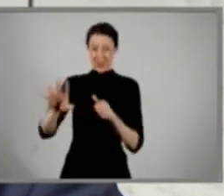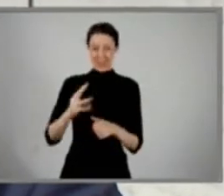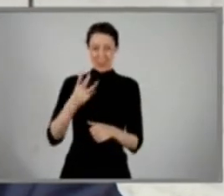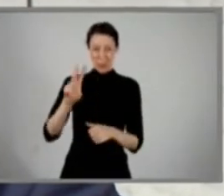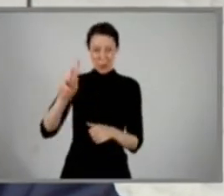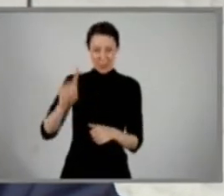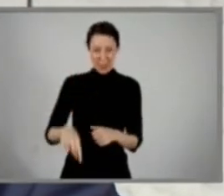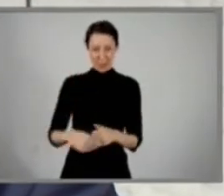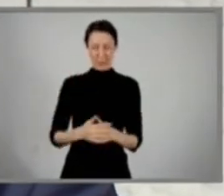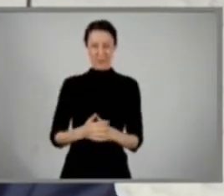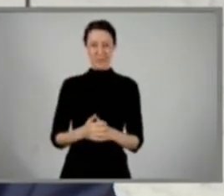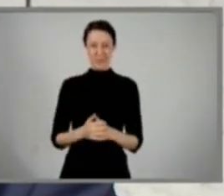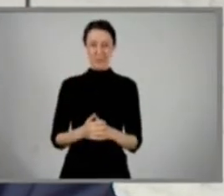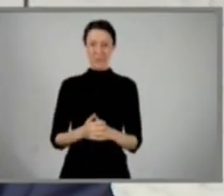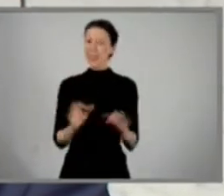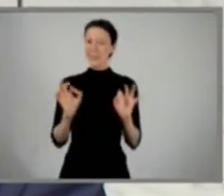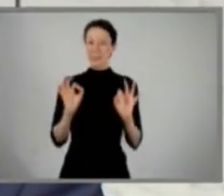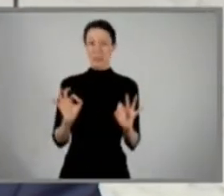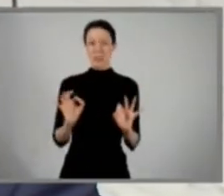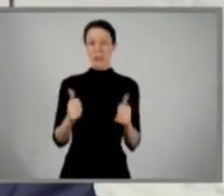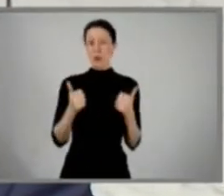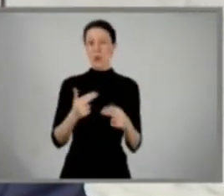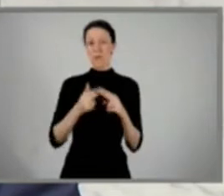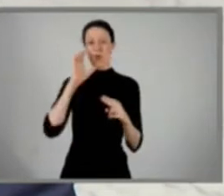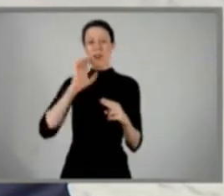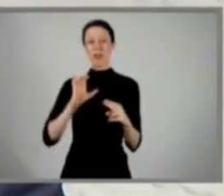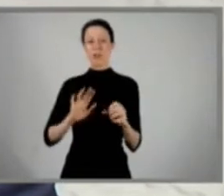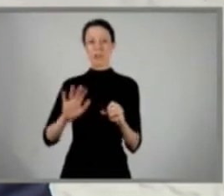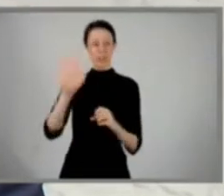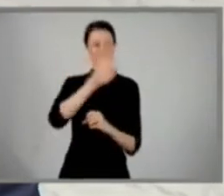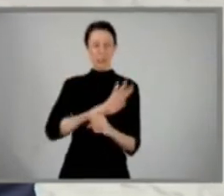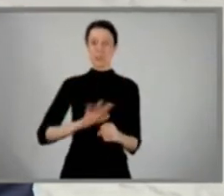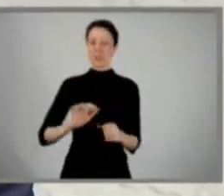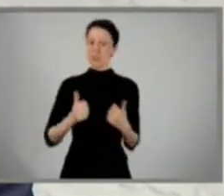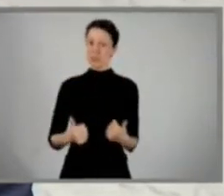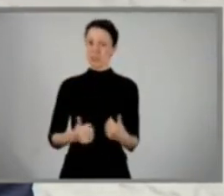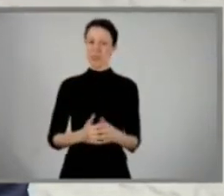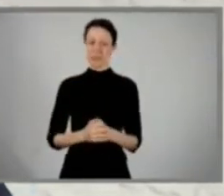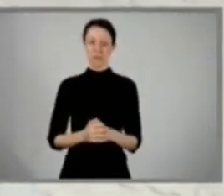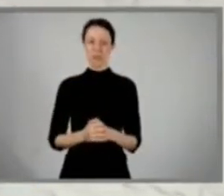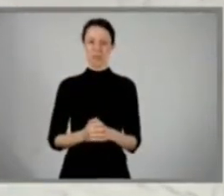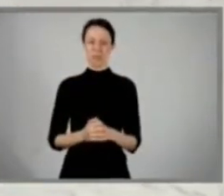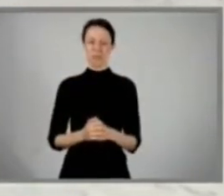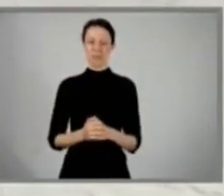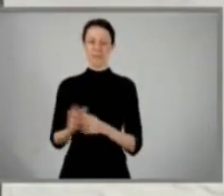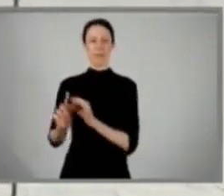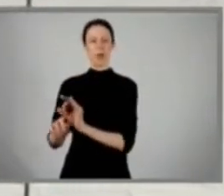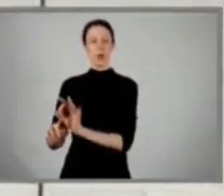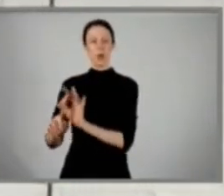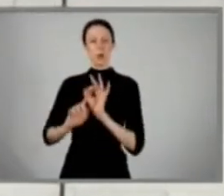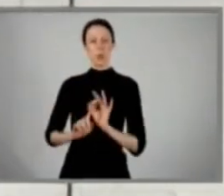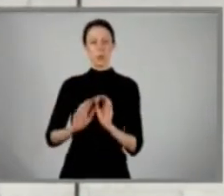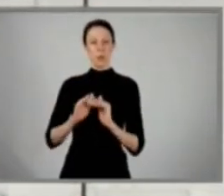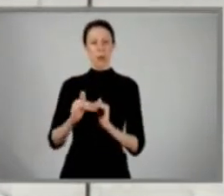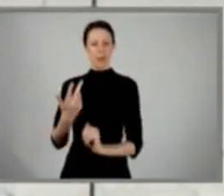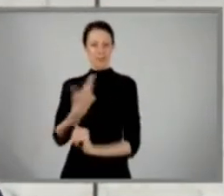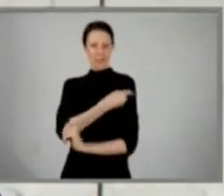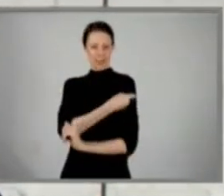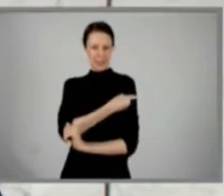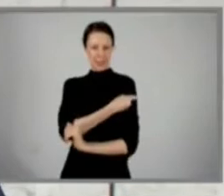in regional areas. On the vaccination program, there will be a lot of people who will be